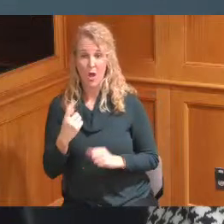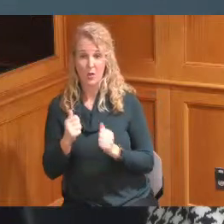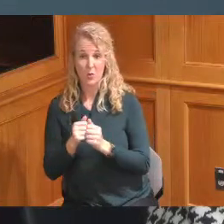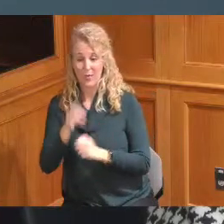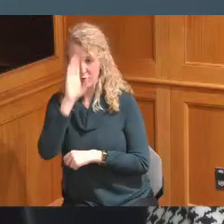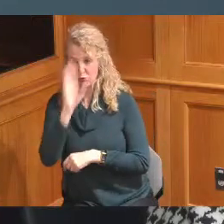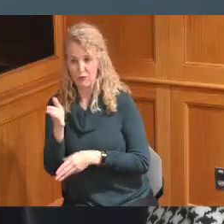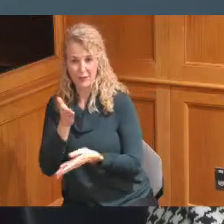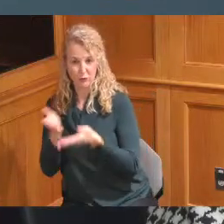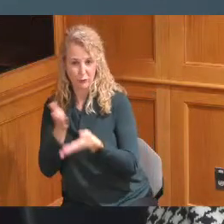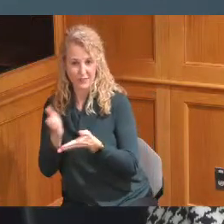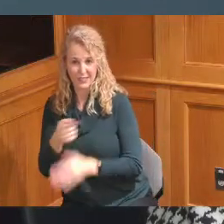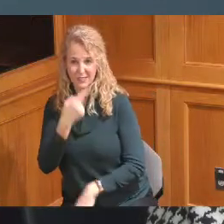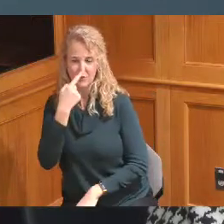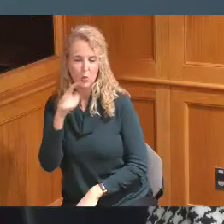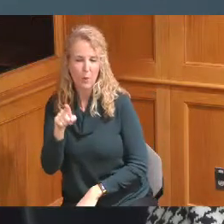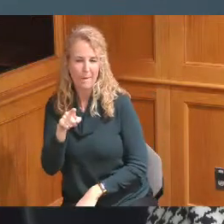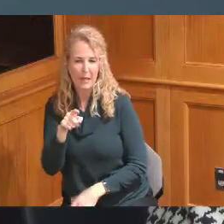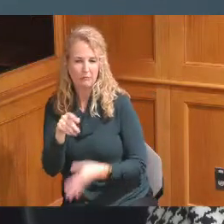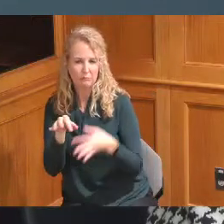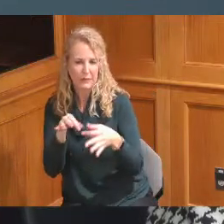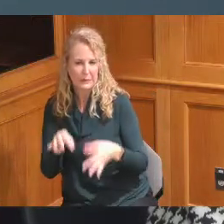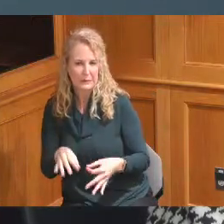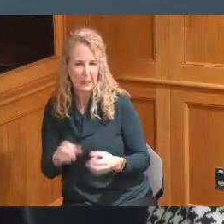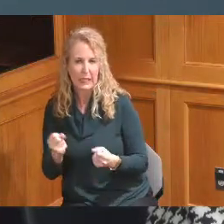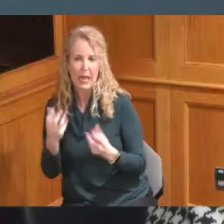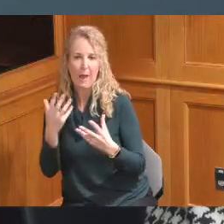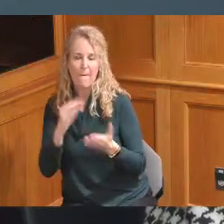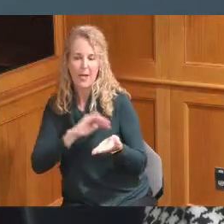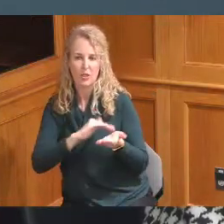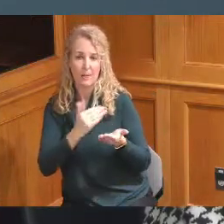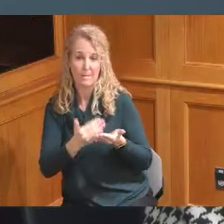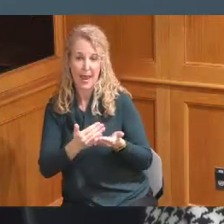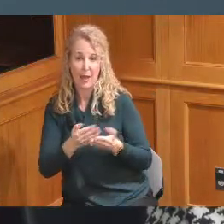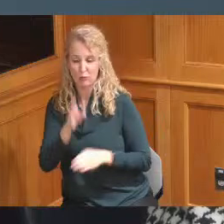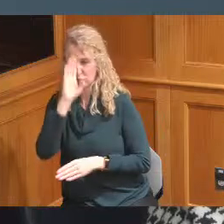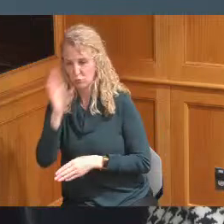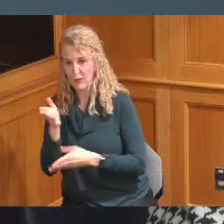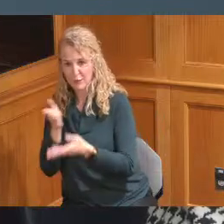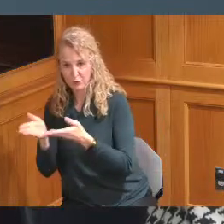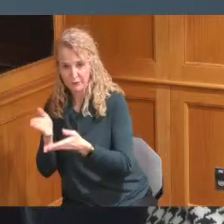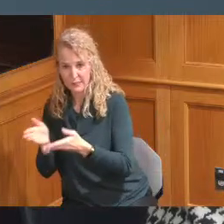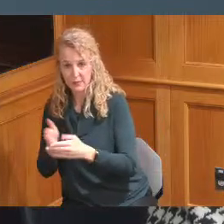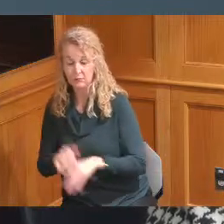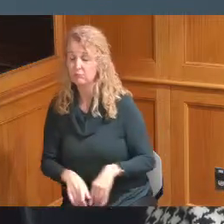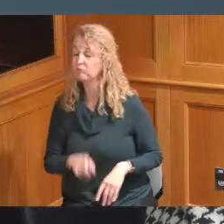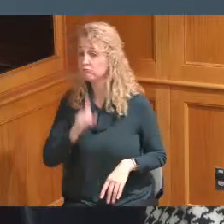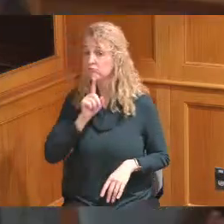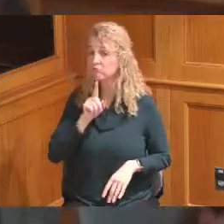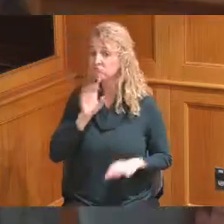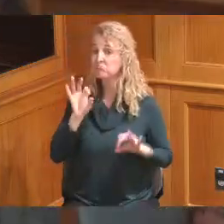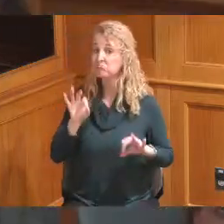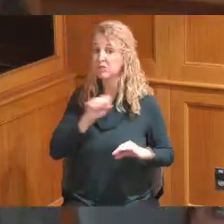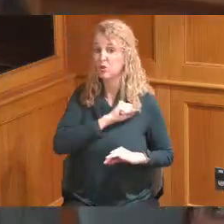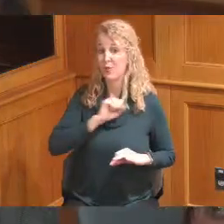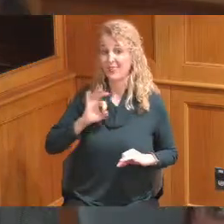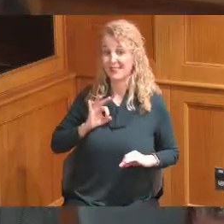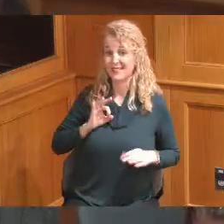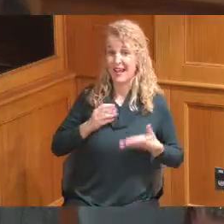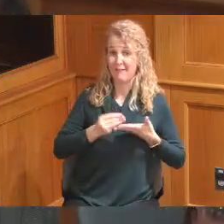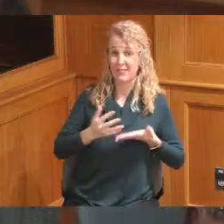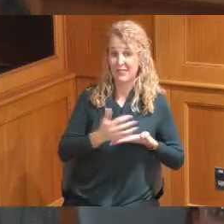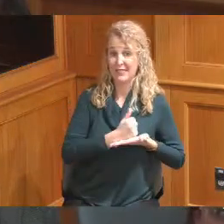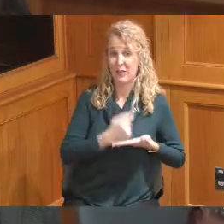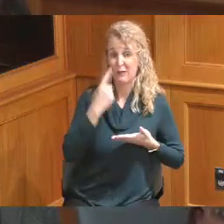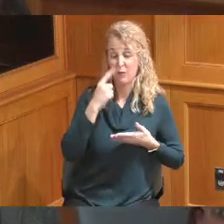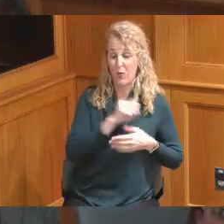direct services. How does that break down? How much of the amount you're getting is for direct services? Yeah, so the staff salaries is for the